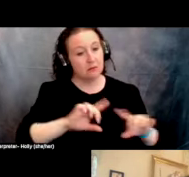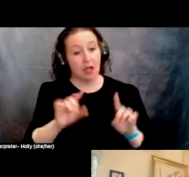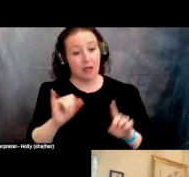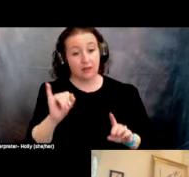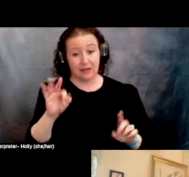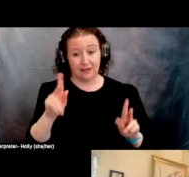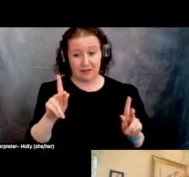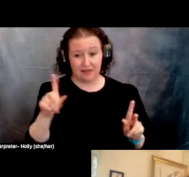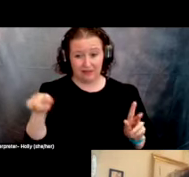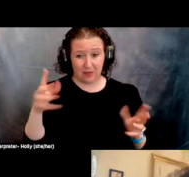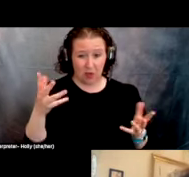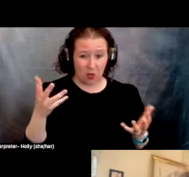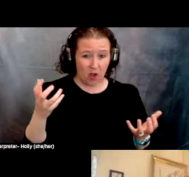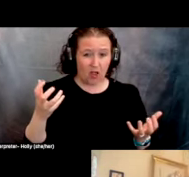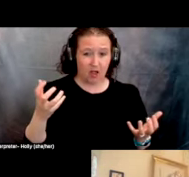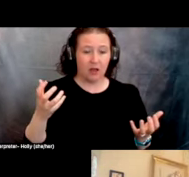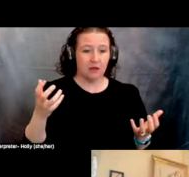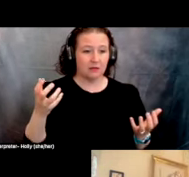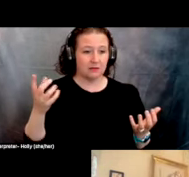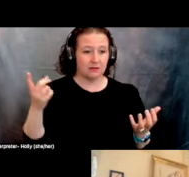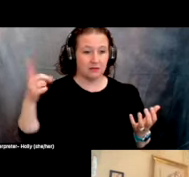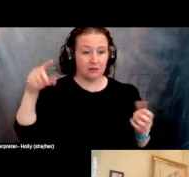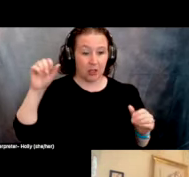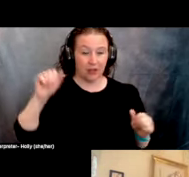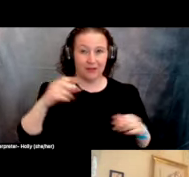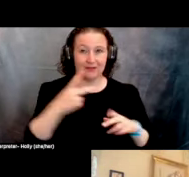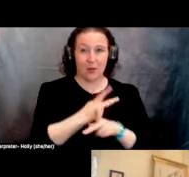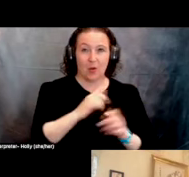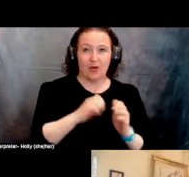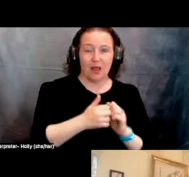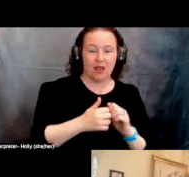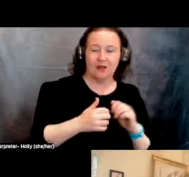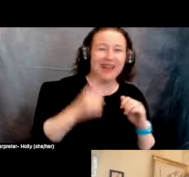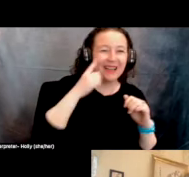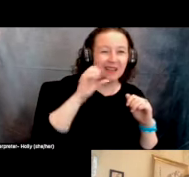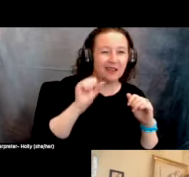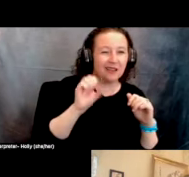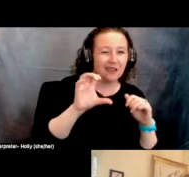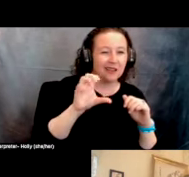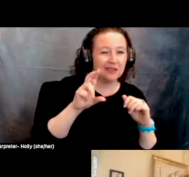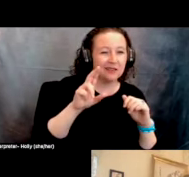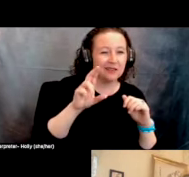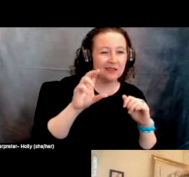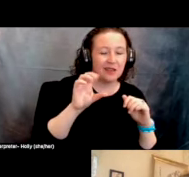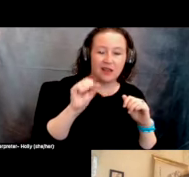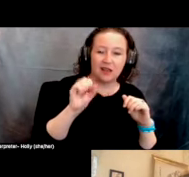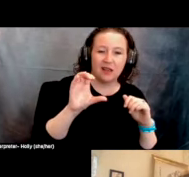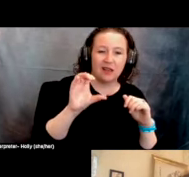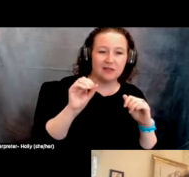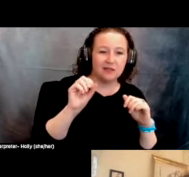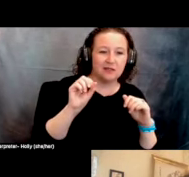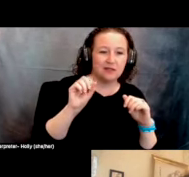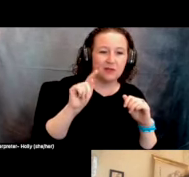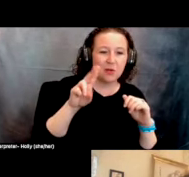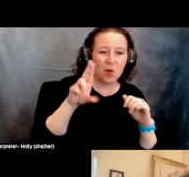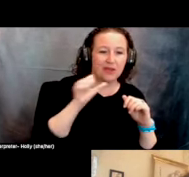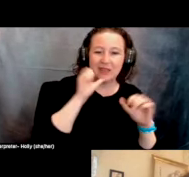want, really, they can find a way. I don't think the Supreme Court will do it, though. No.